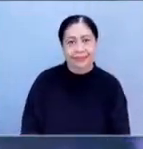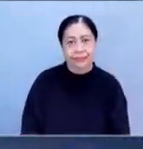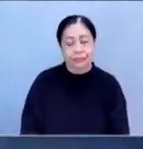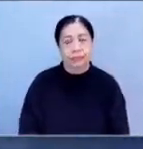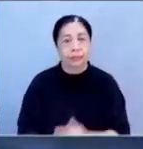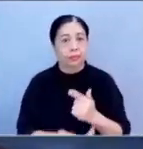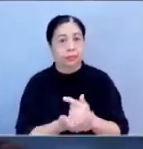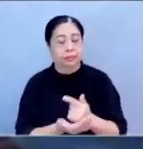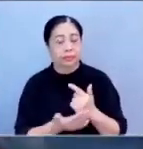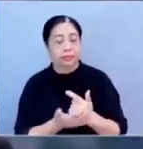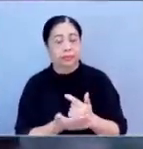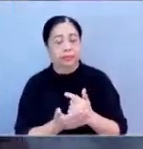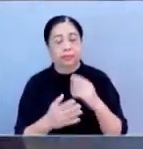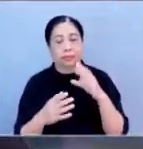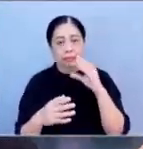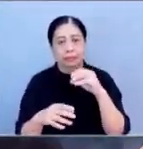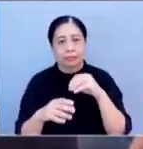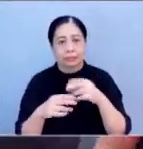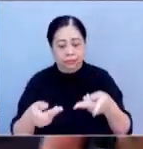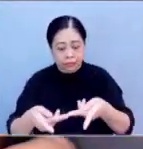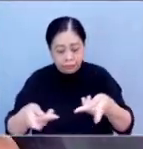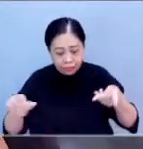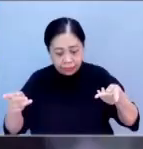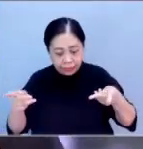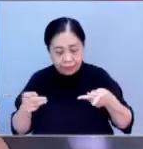Gingerbread man on a plate,